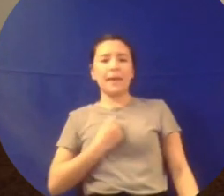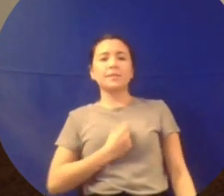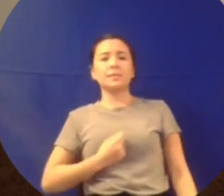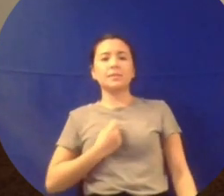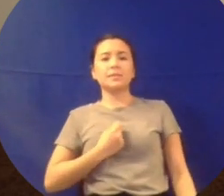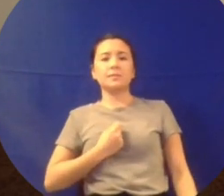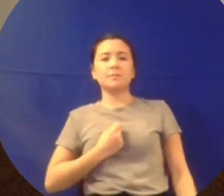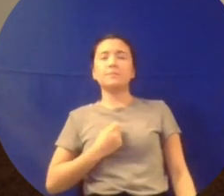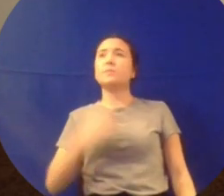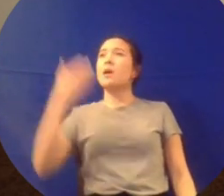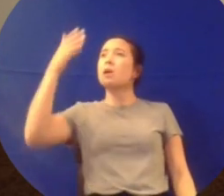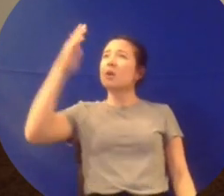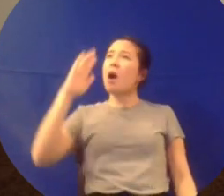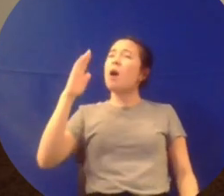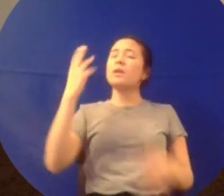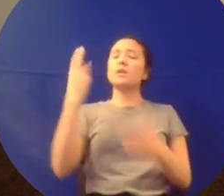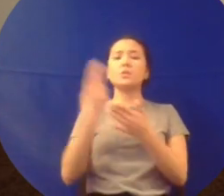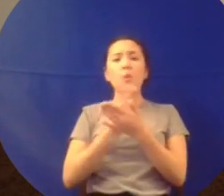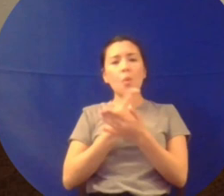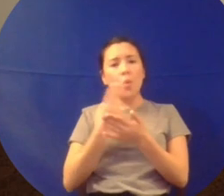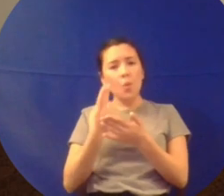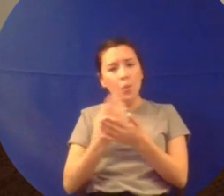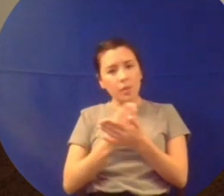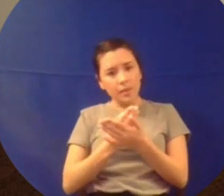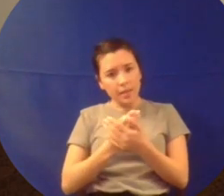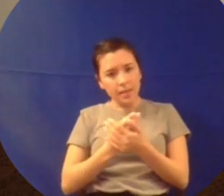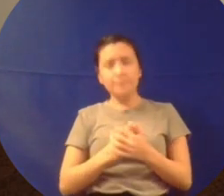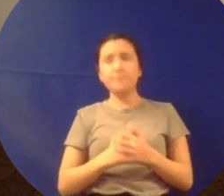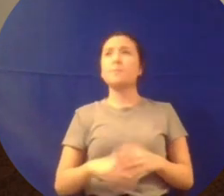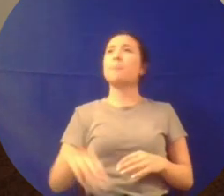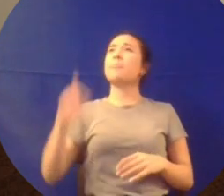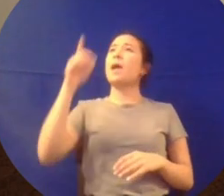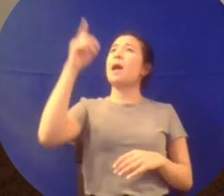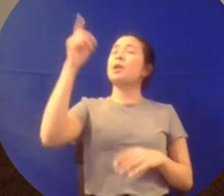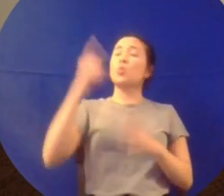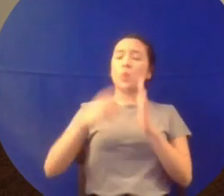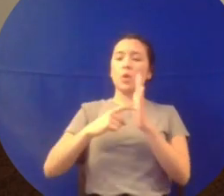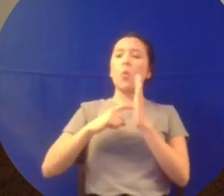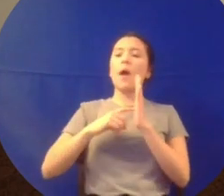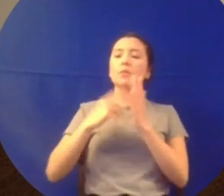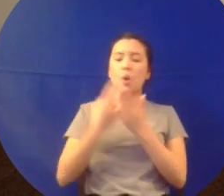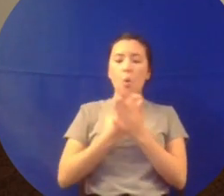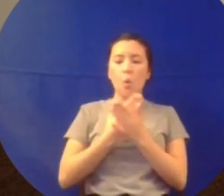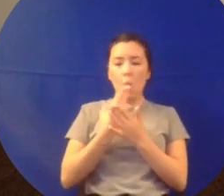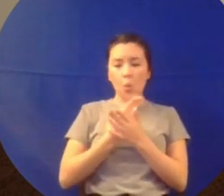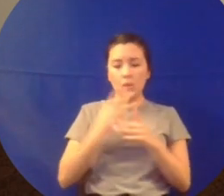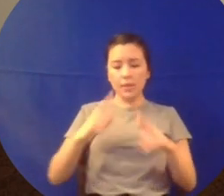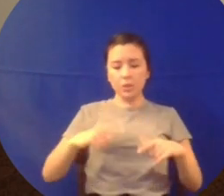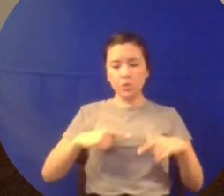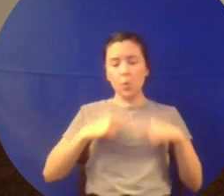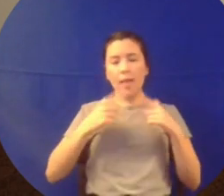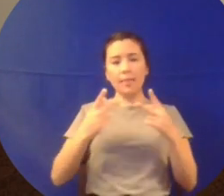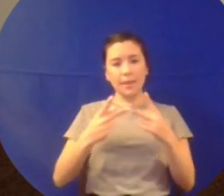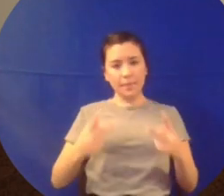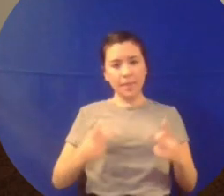God is holy and requires a holy dwelling place.